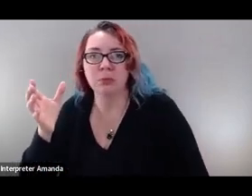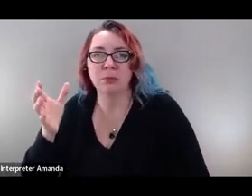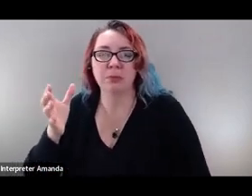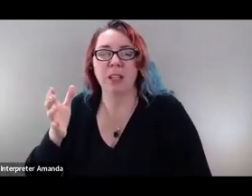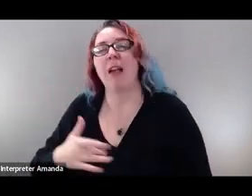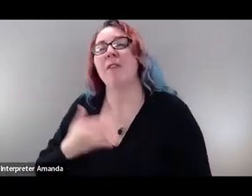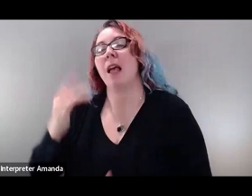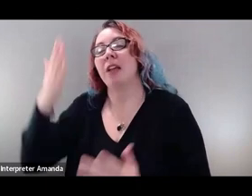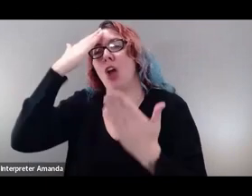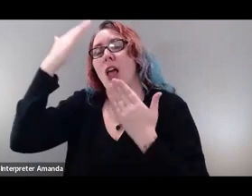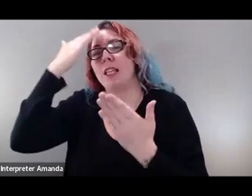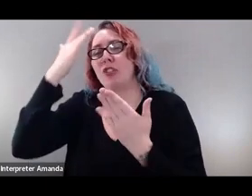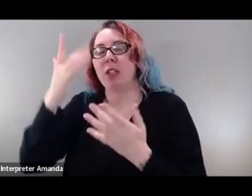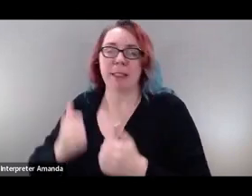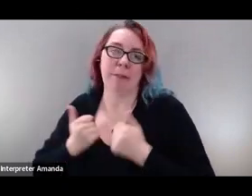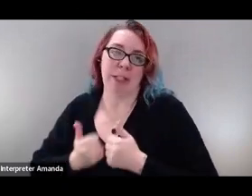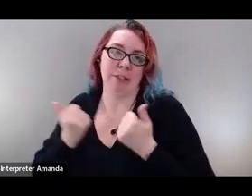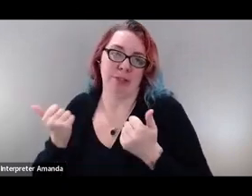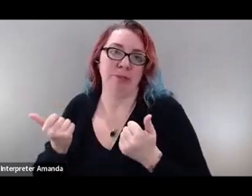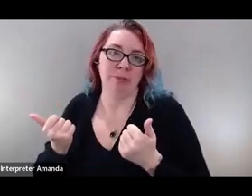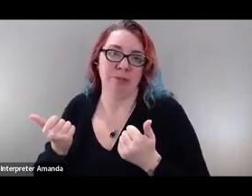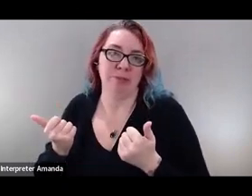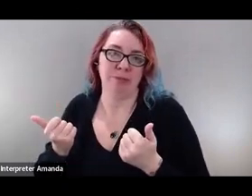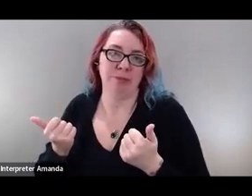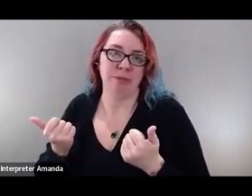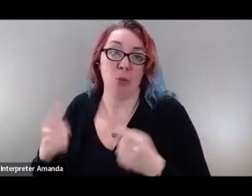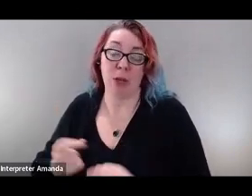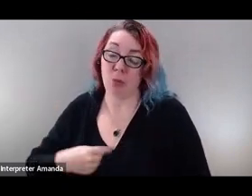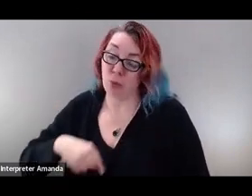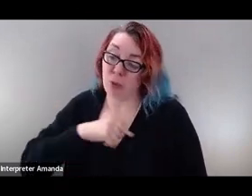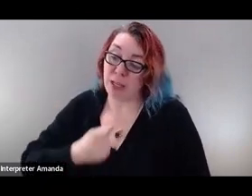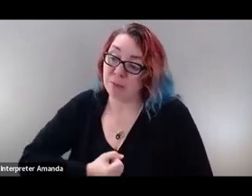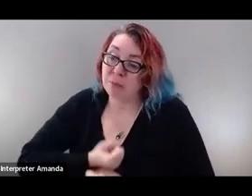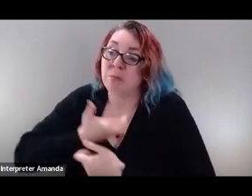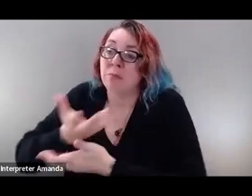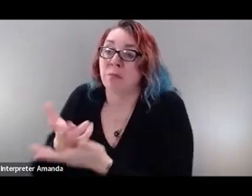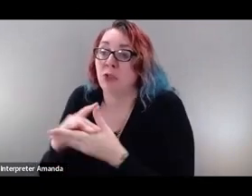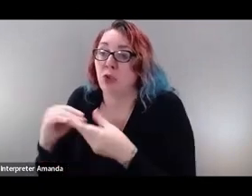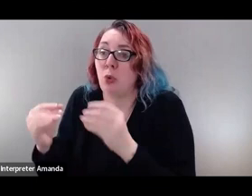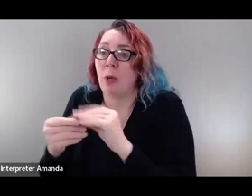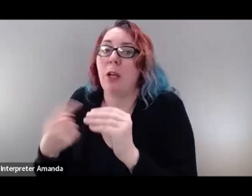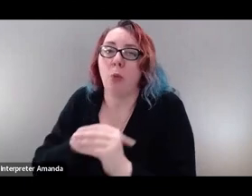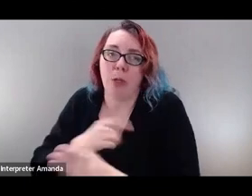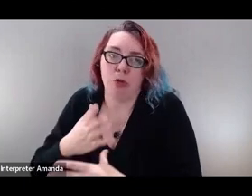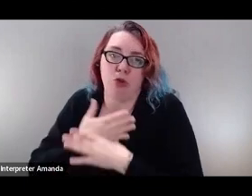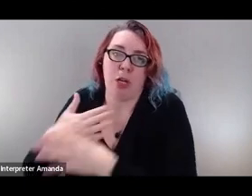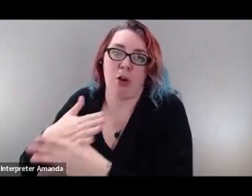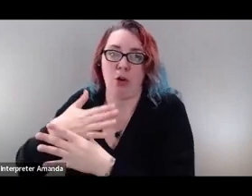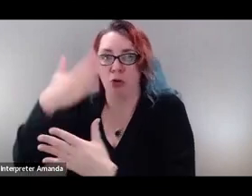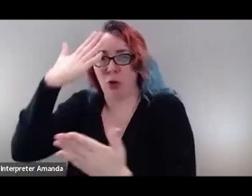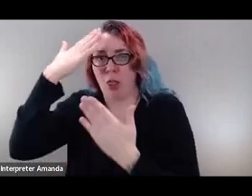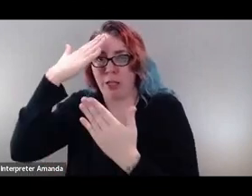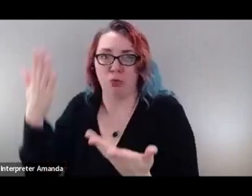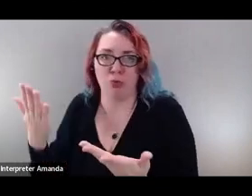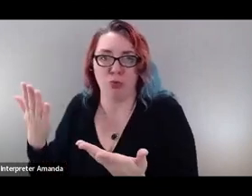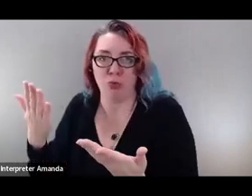us, and it becomes a kind of story in our telling. And so it can't be decontextualized. It can't be